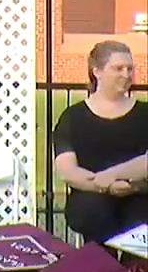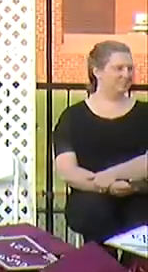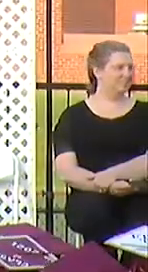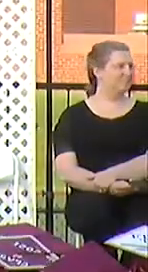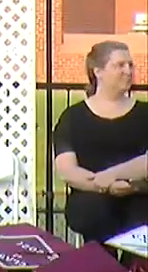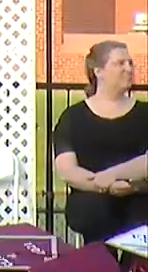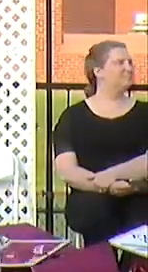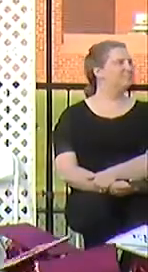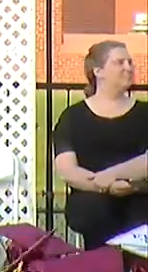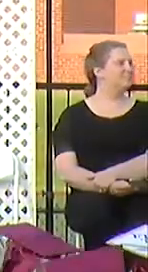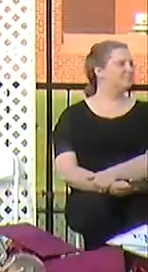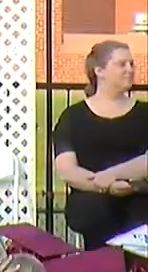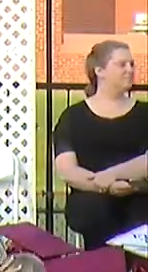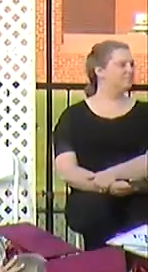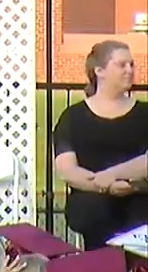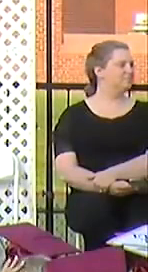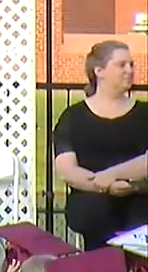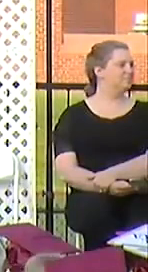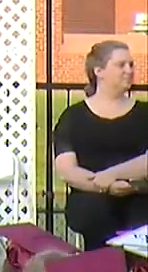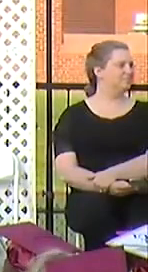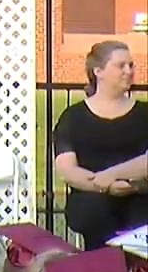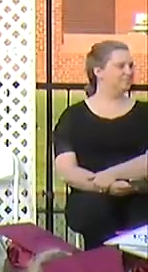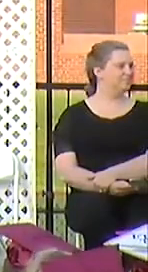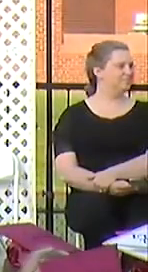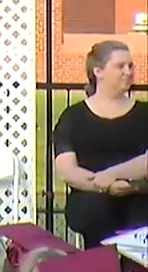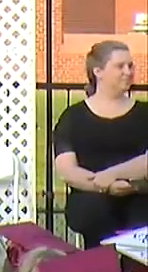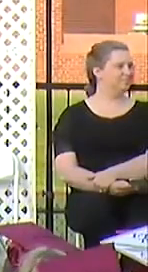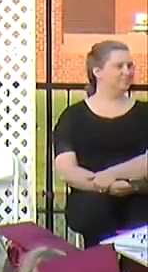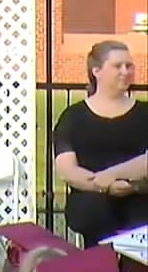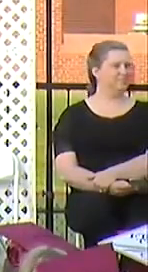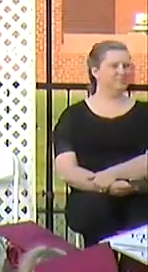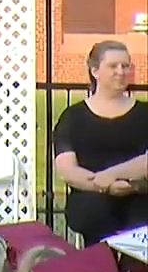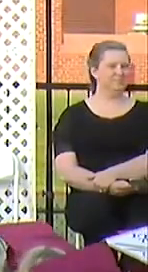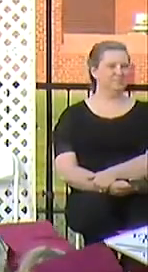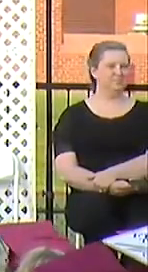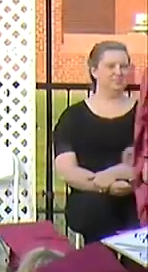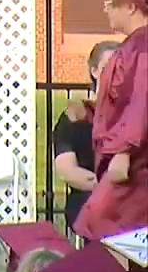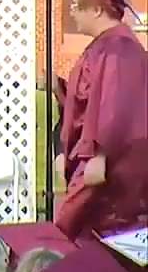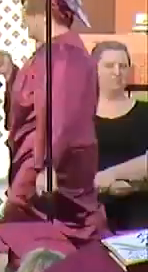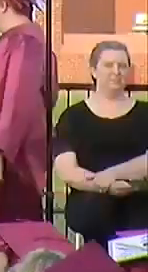Eddie Weber.